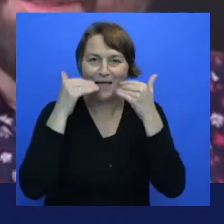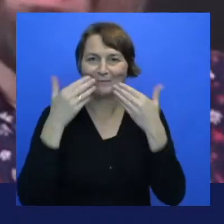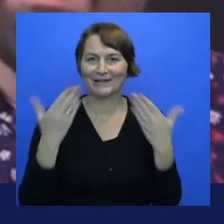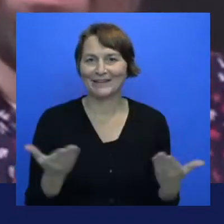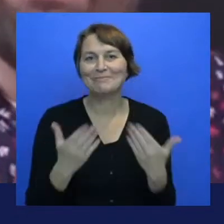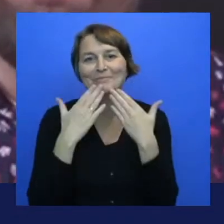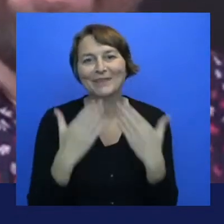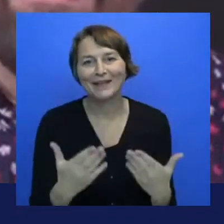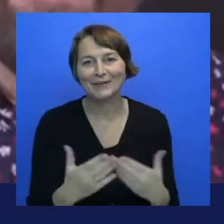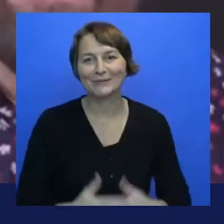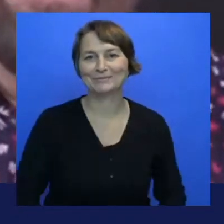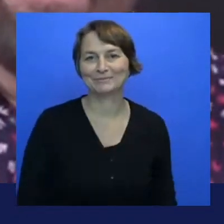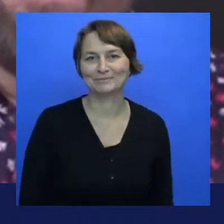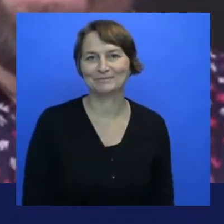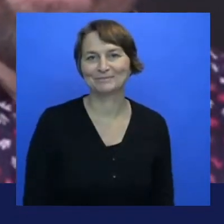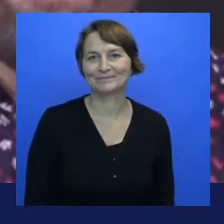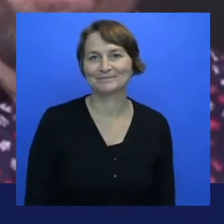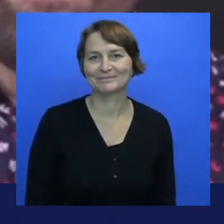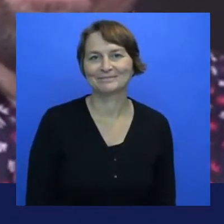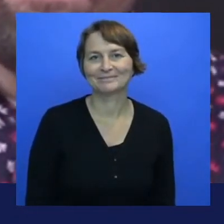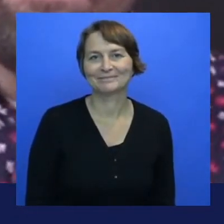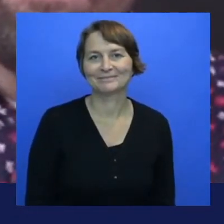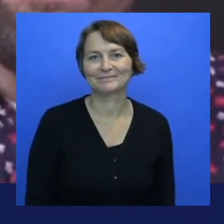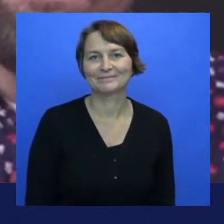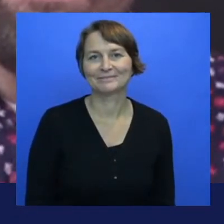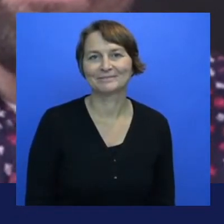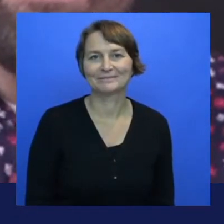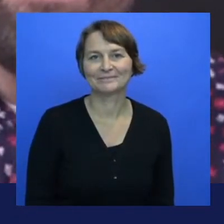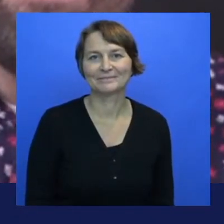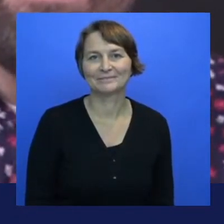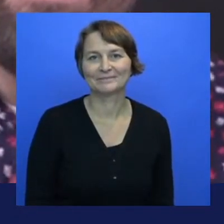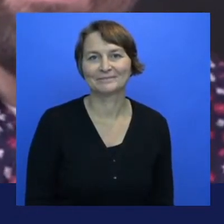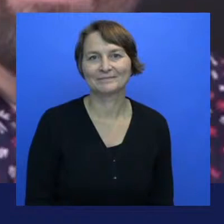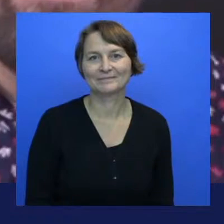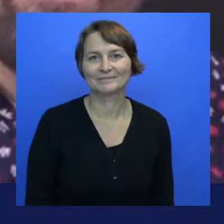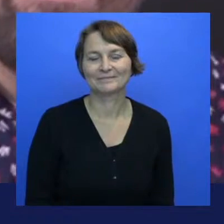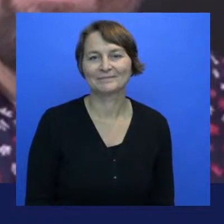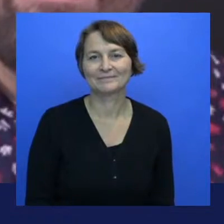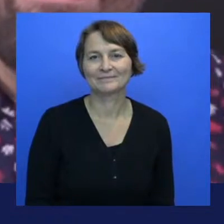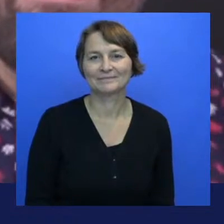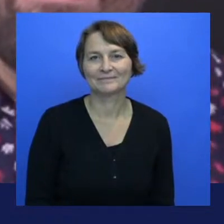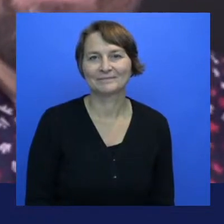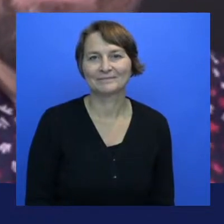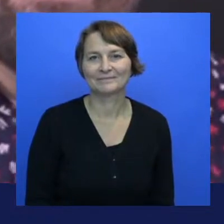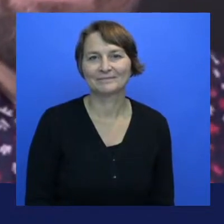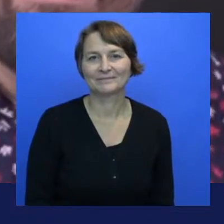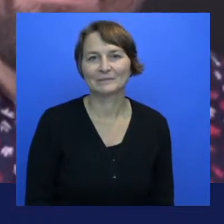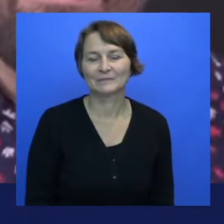Awesome.